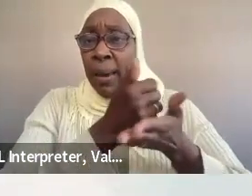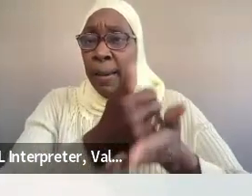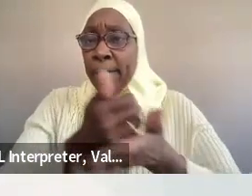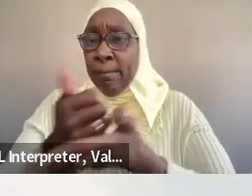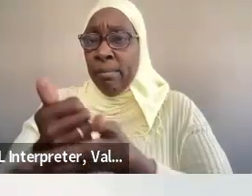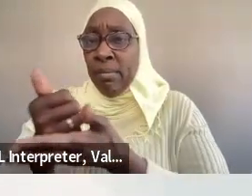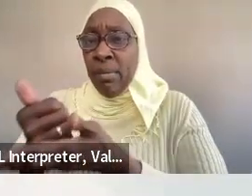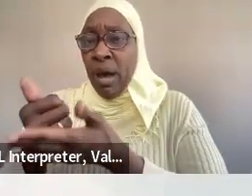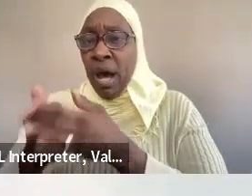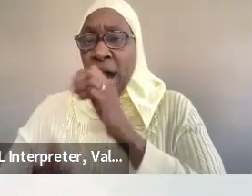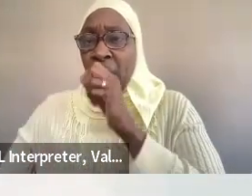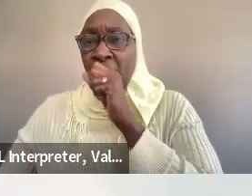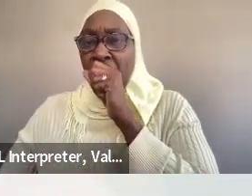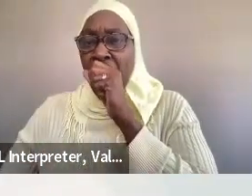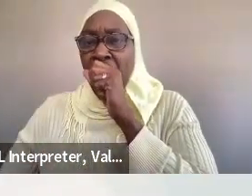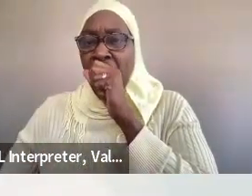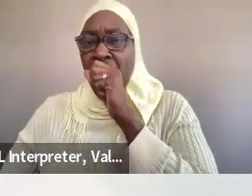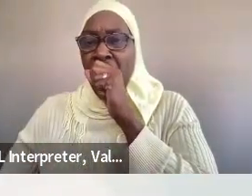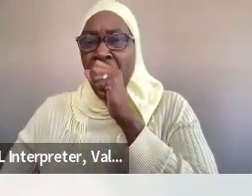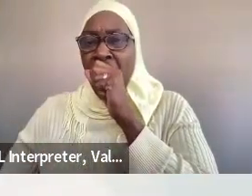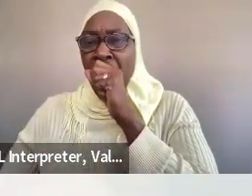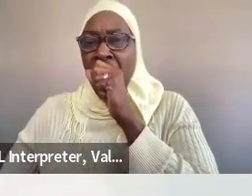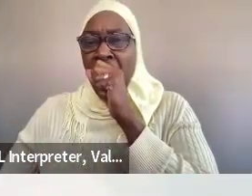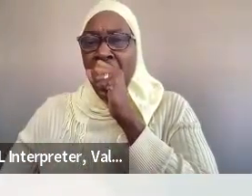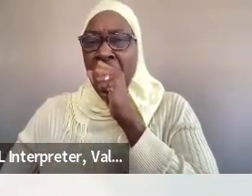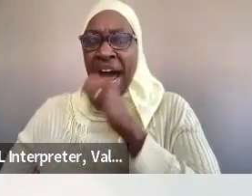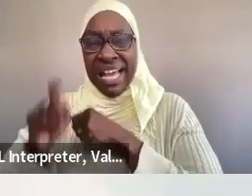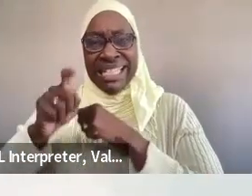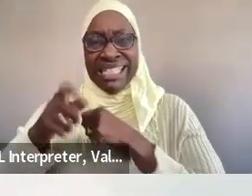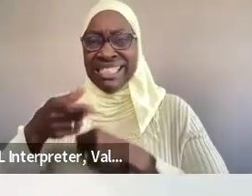Can I just have some water? Just a minute.